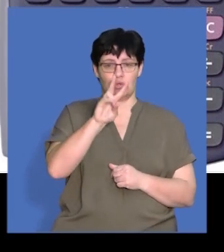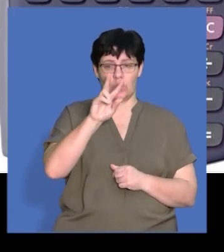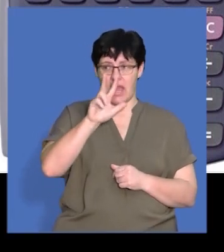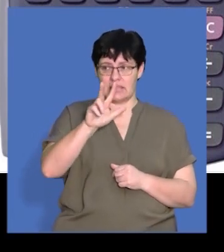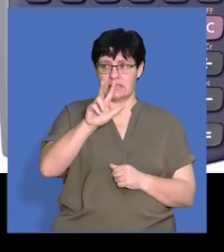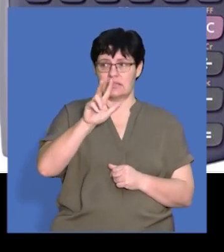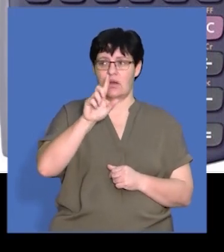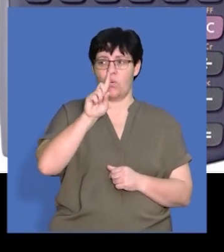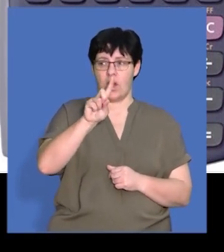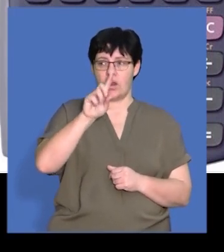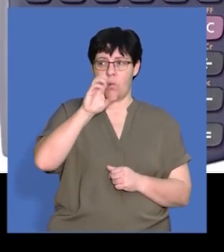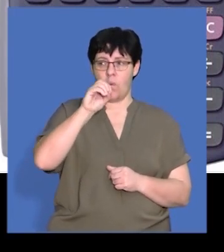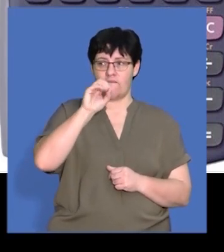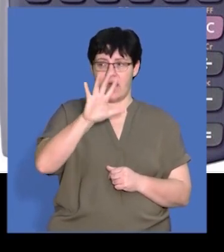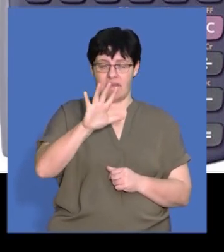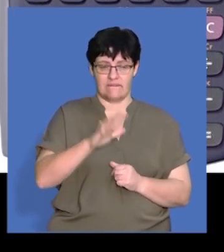328,105.